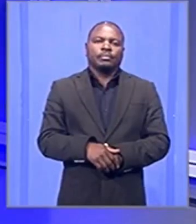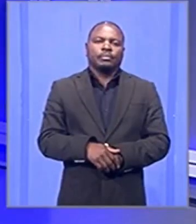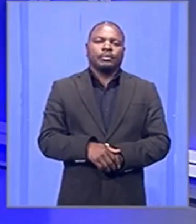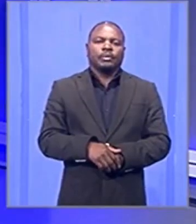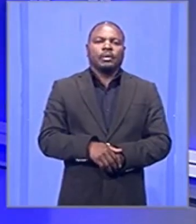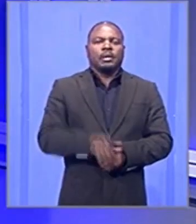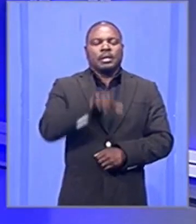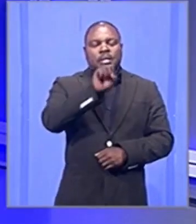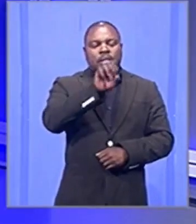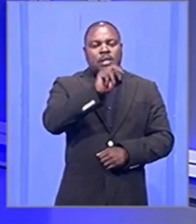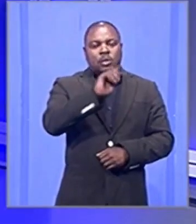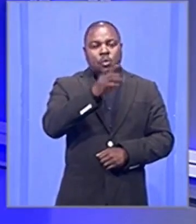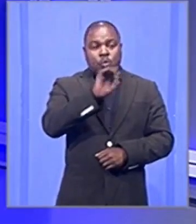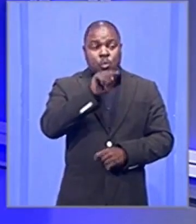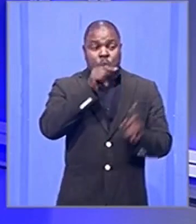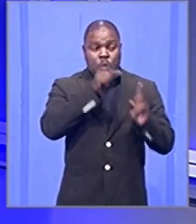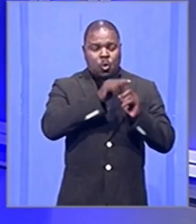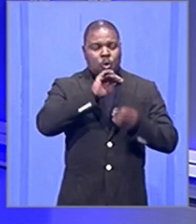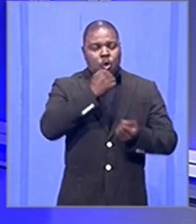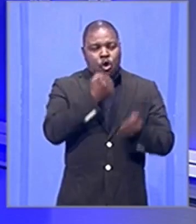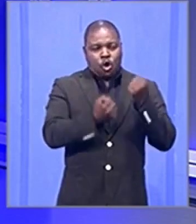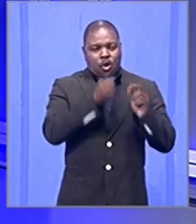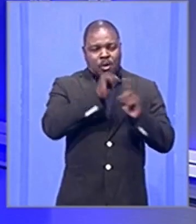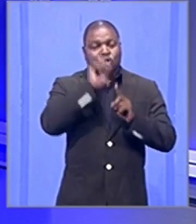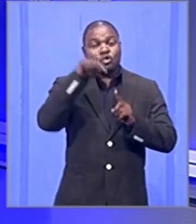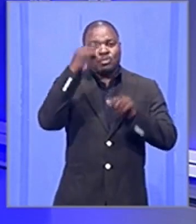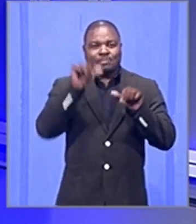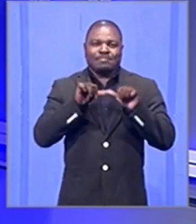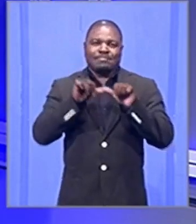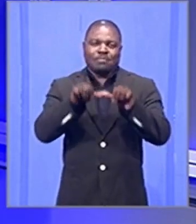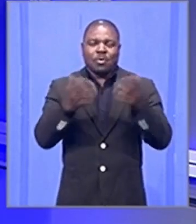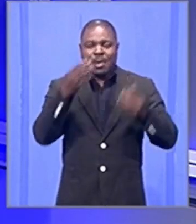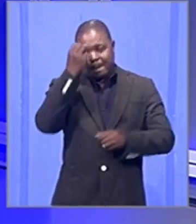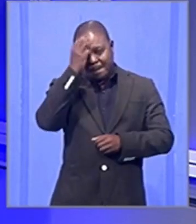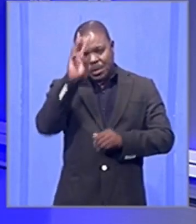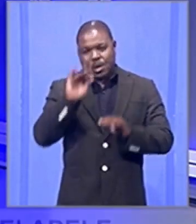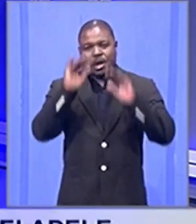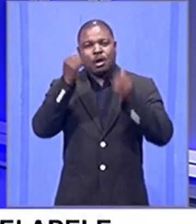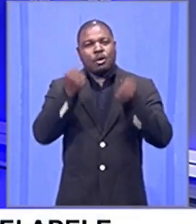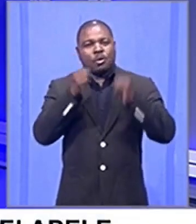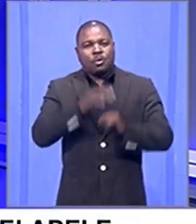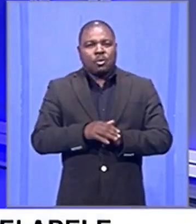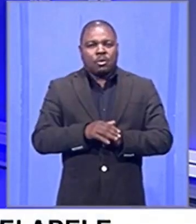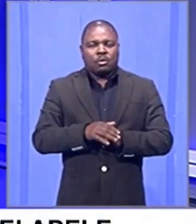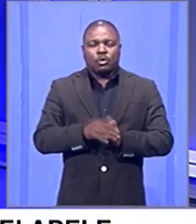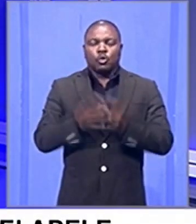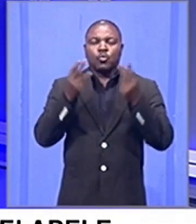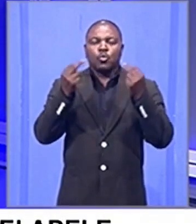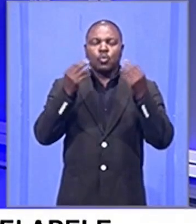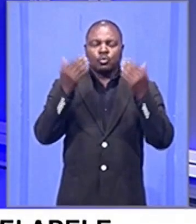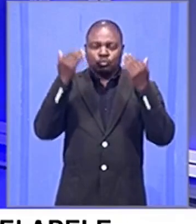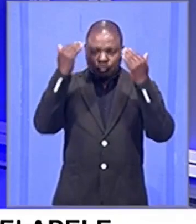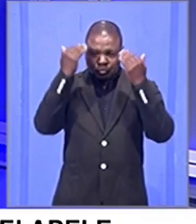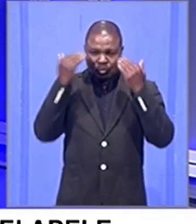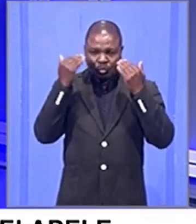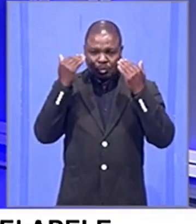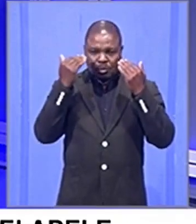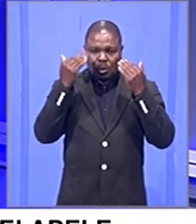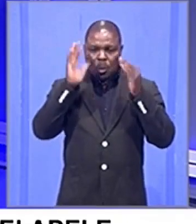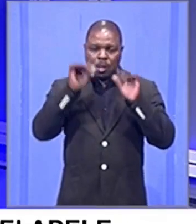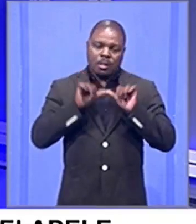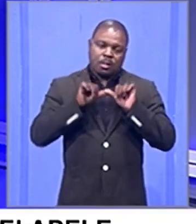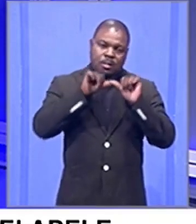Nyewe ya Senzomeiwa le yona e tla tswela pele hosane le kgotleng la dinyewe le Pretoria. Moahlodi e motjha o lebeletse ho tswela pele